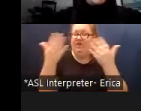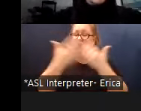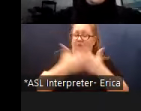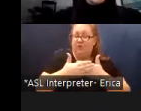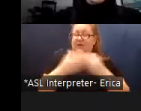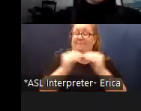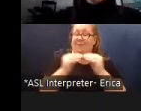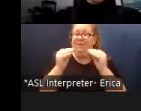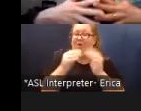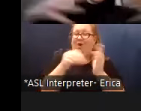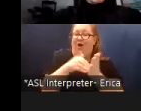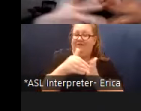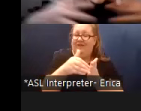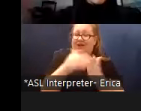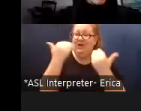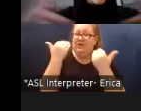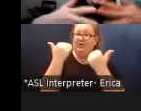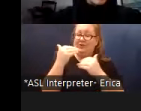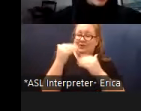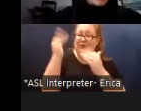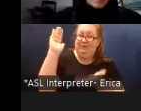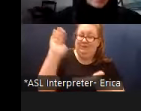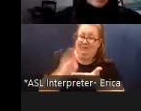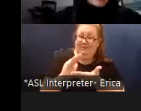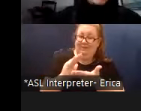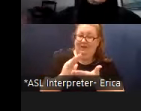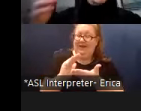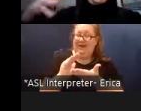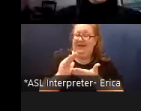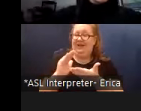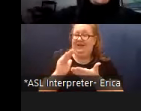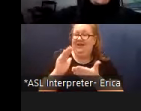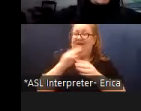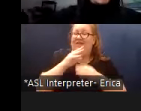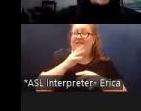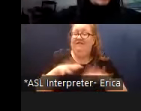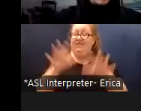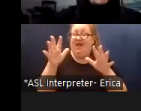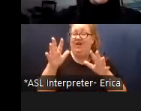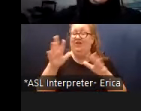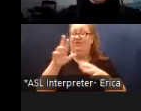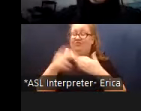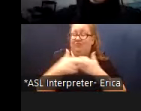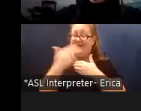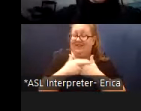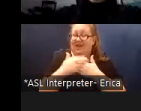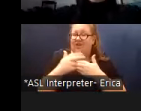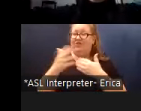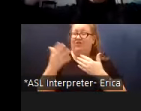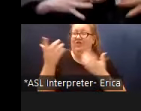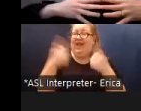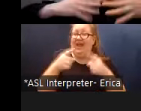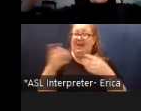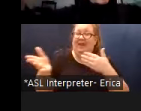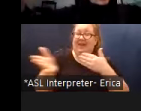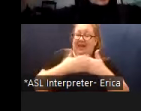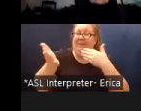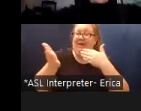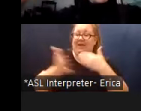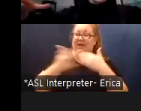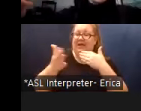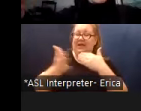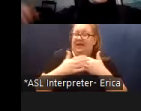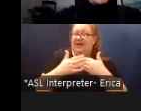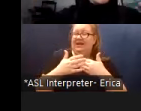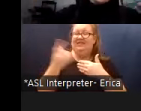flood risk. And then you get to the point that they're basically clapping. And so they can only really mitigate against like really infrequent